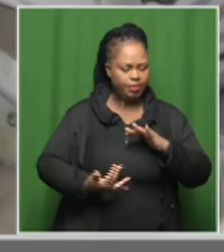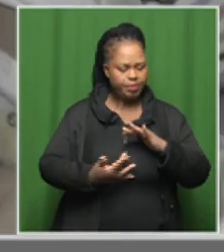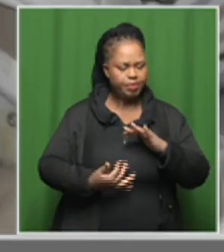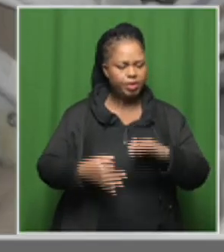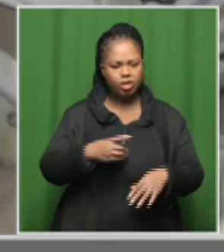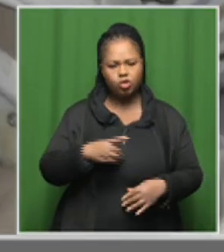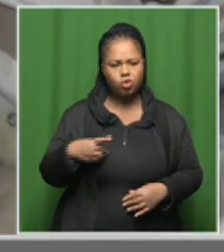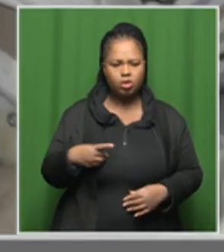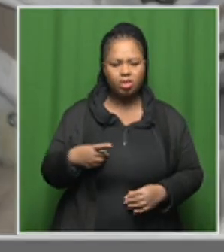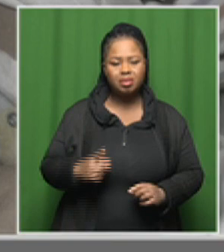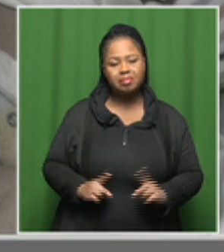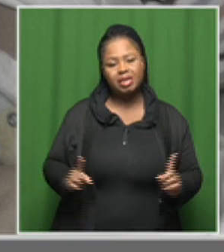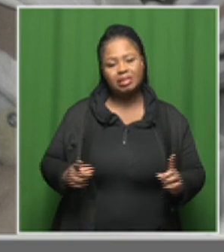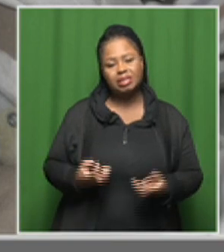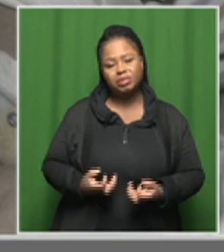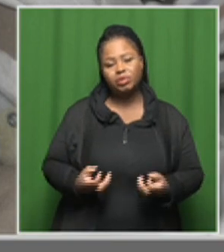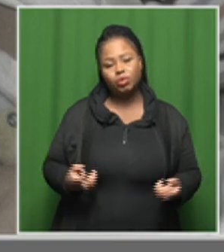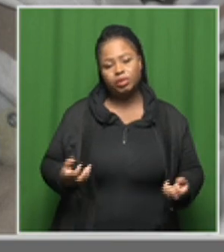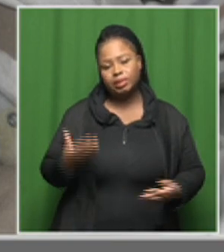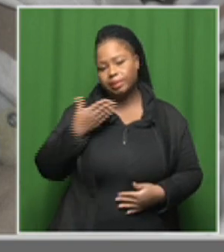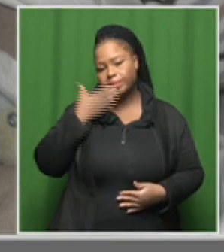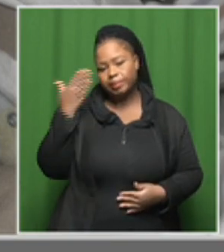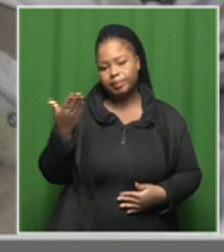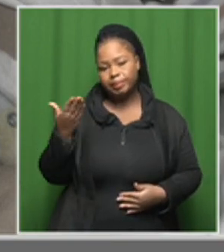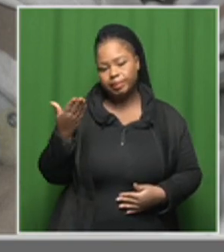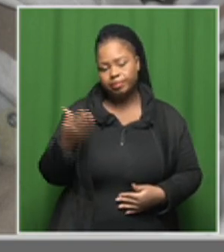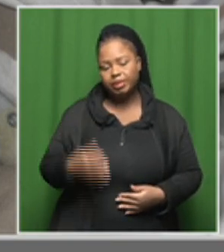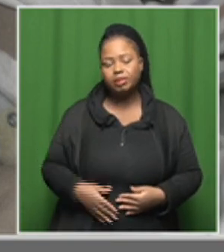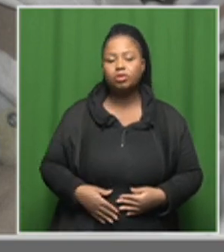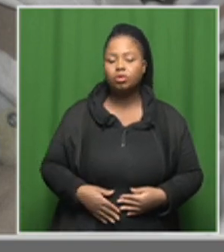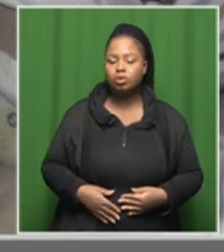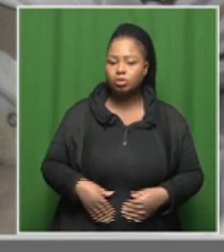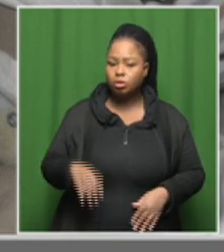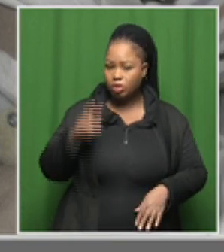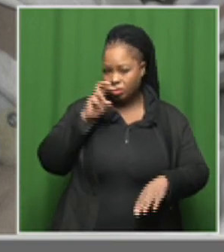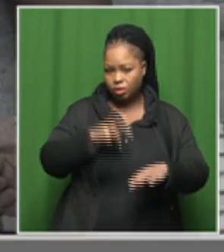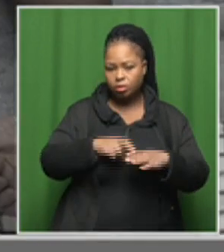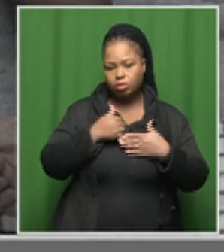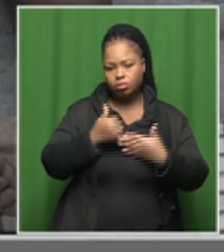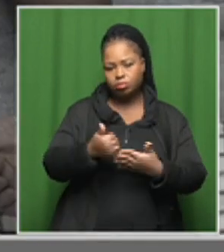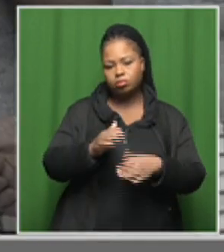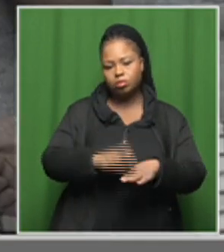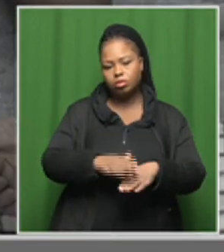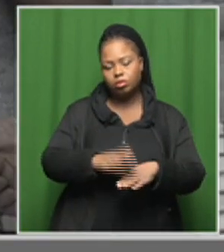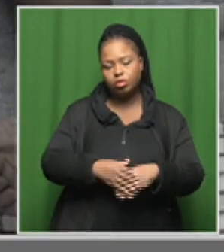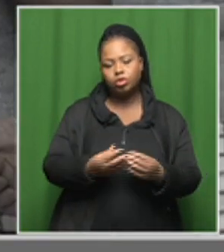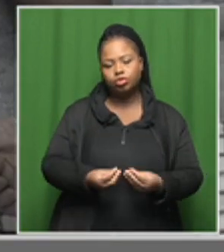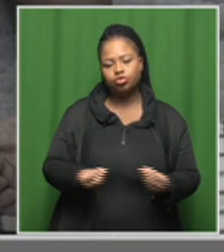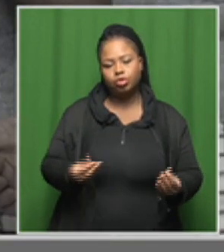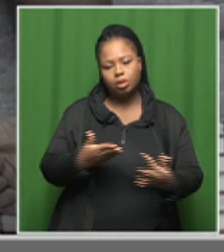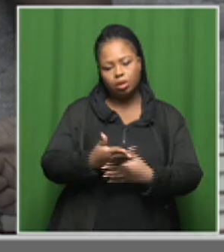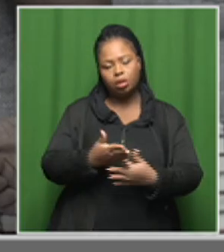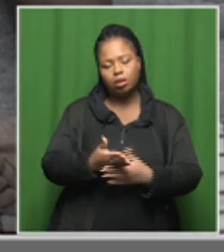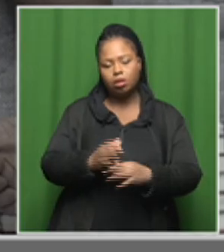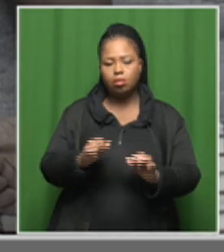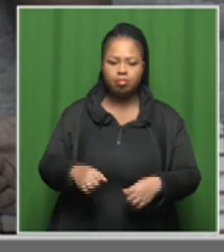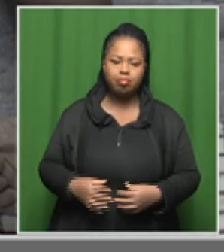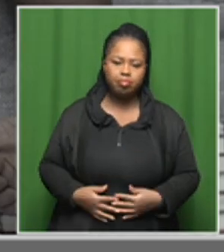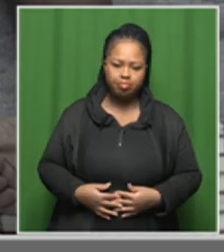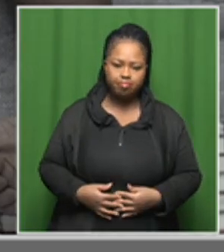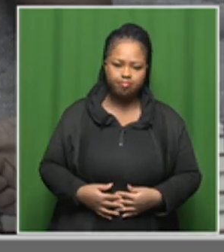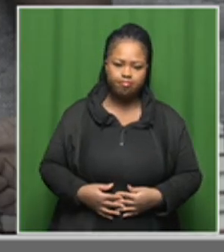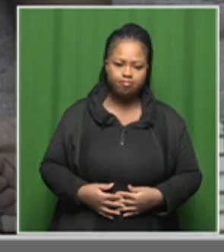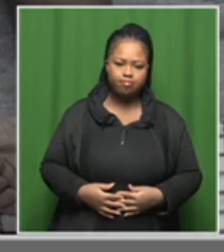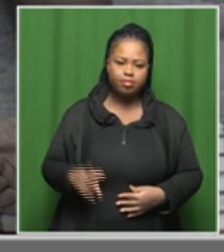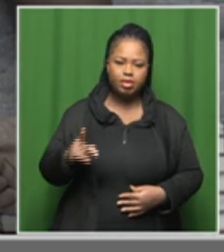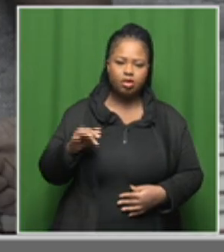professionals, but there are limited resources and a lot of struggles. And the more help that they get, the better children can access care. All right, Karen, thank